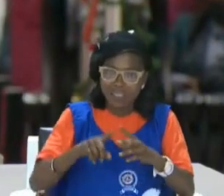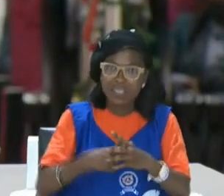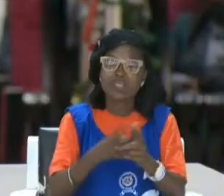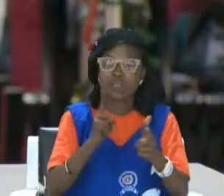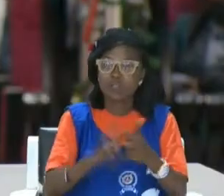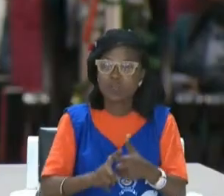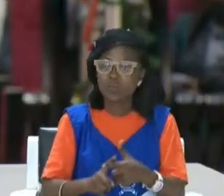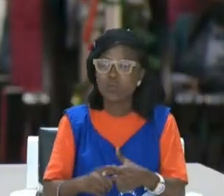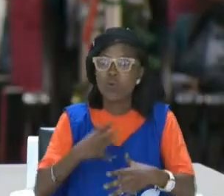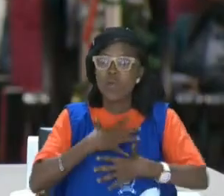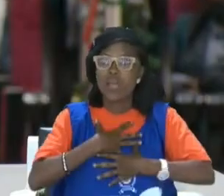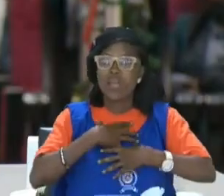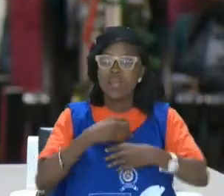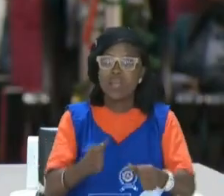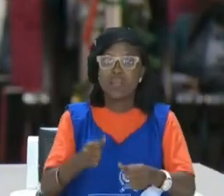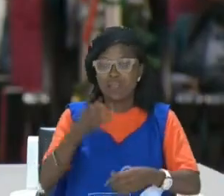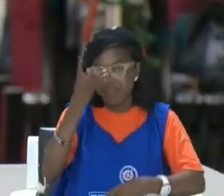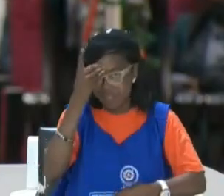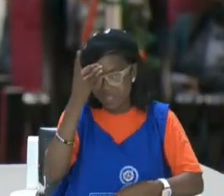The ordinary became